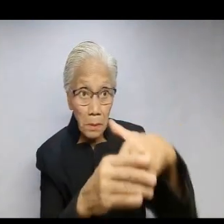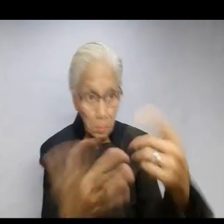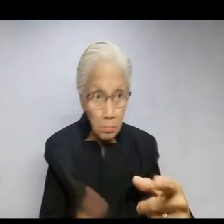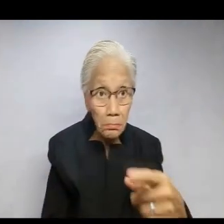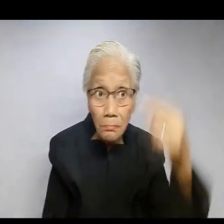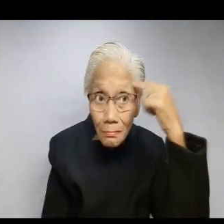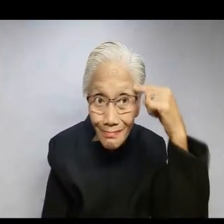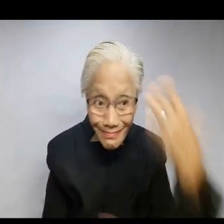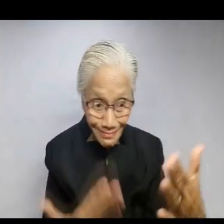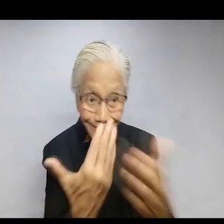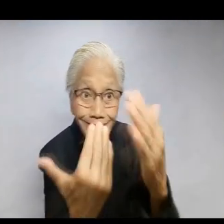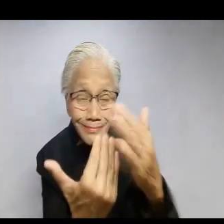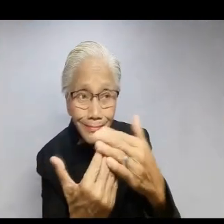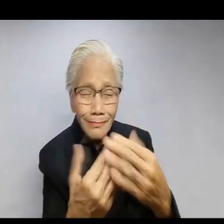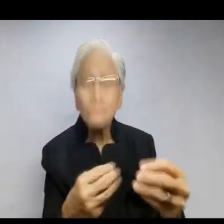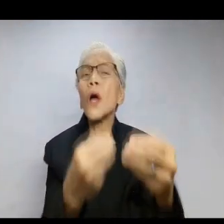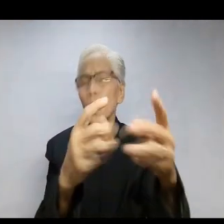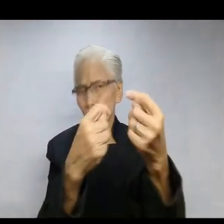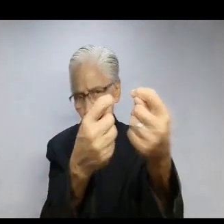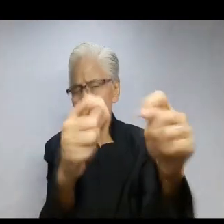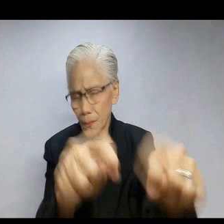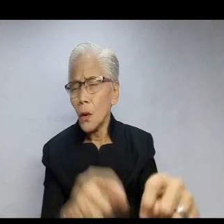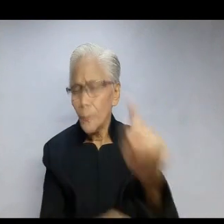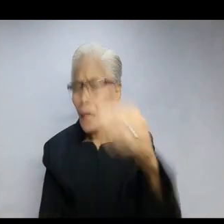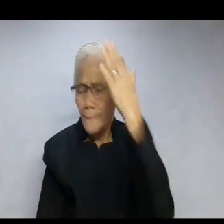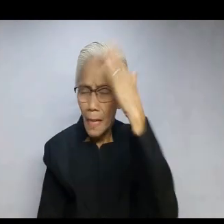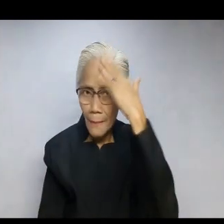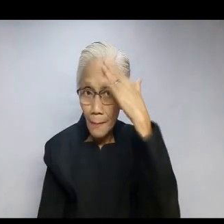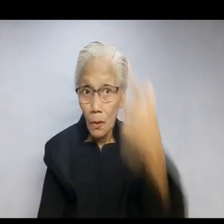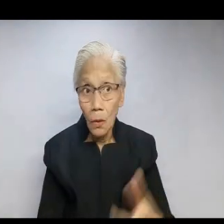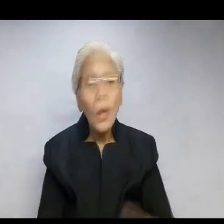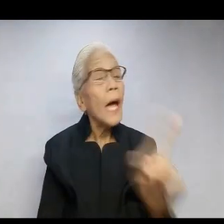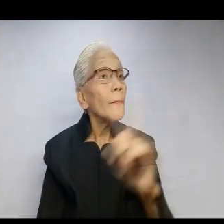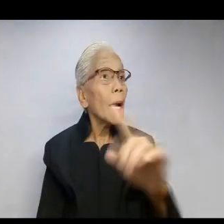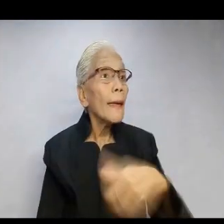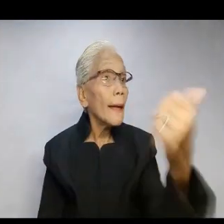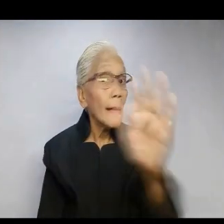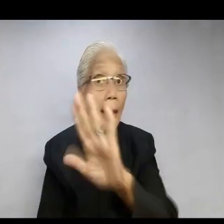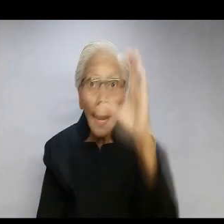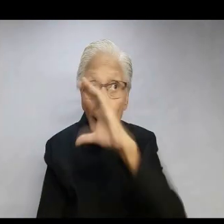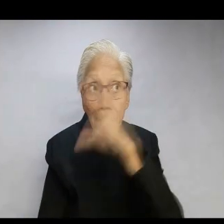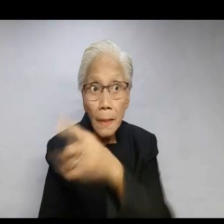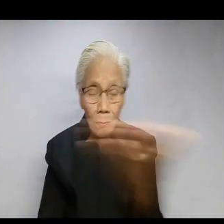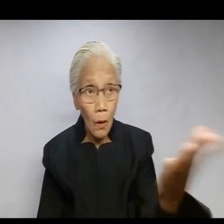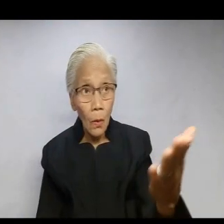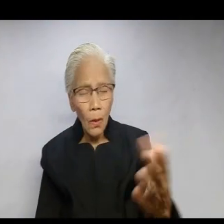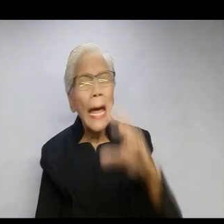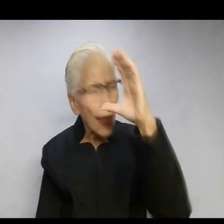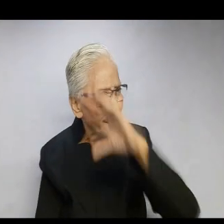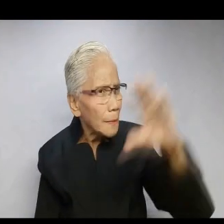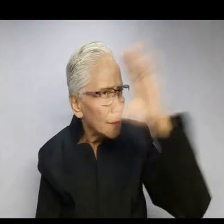space. You think it sounds easy? Give it a try and you will know. Ano pa kaya